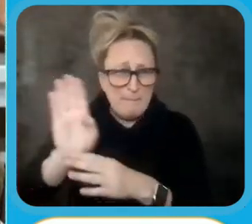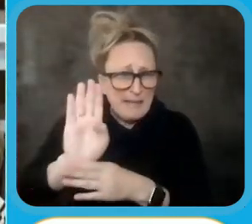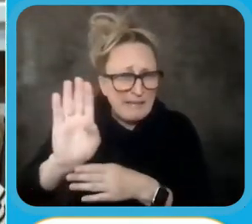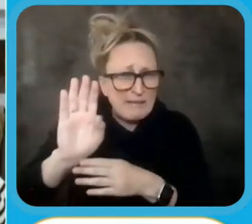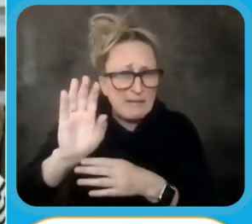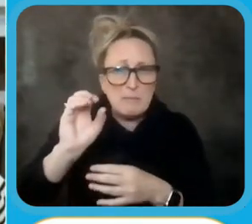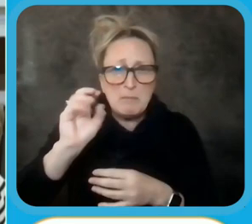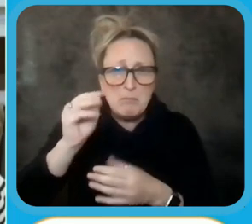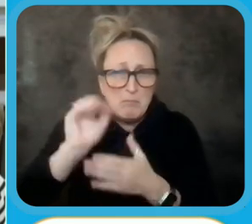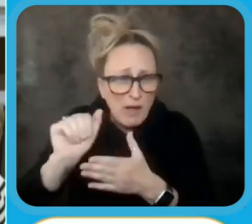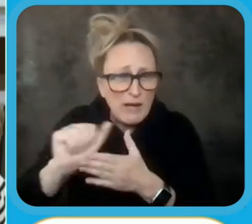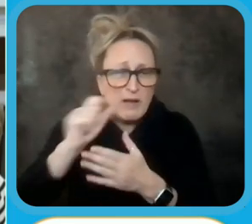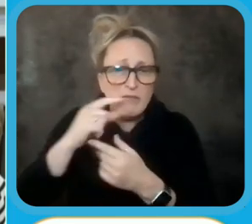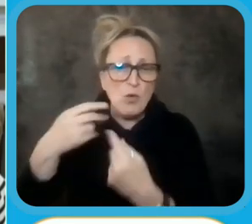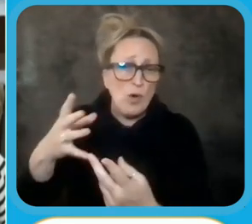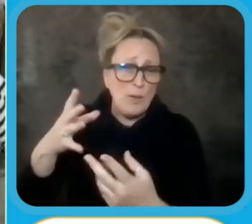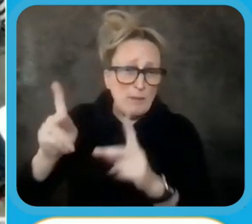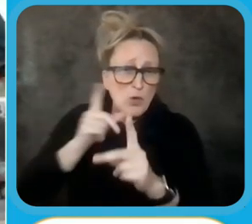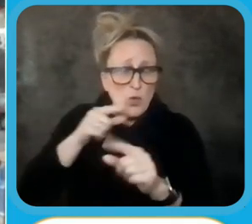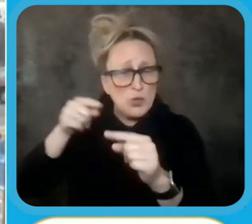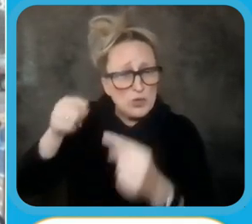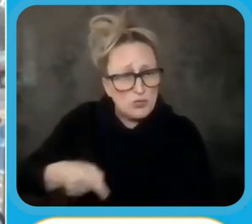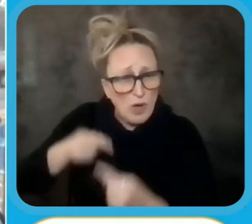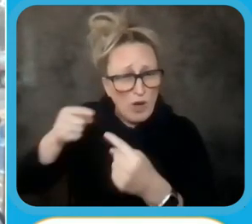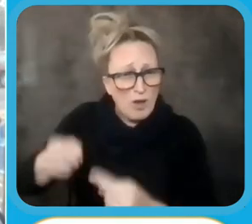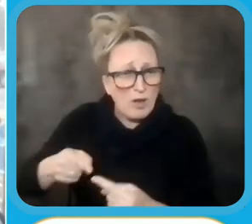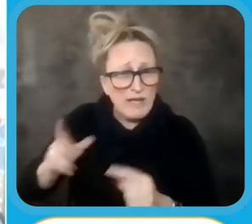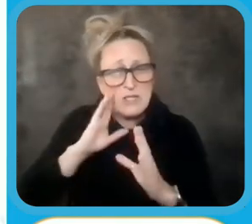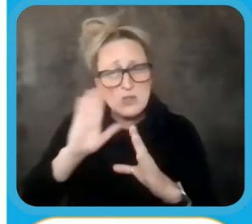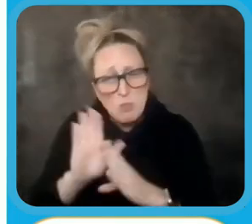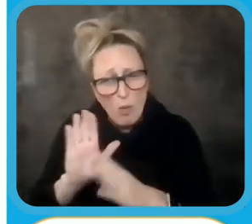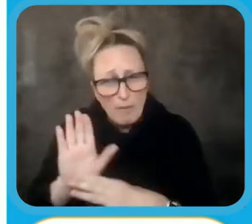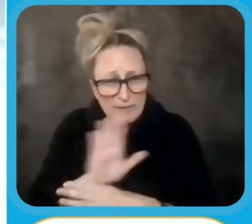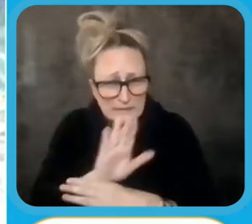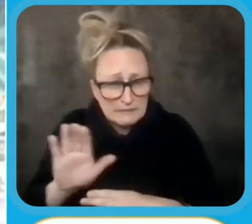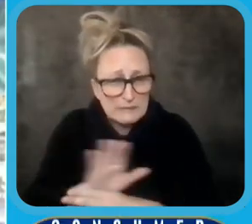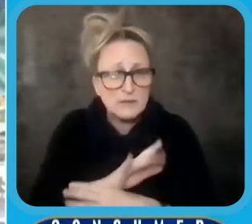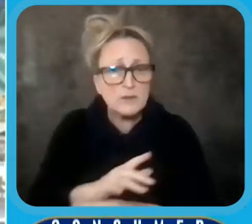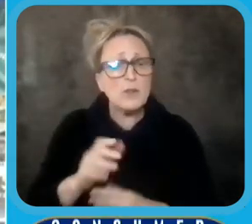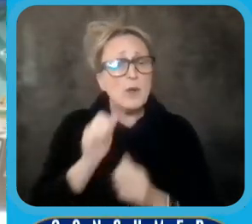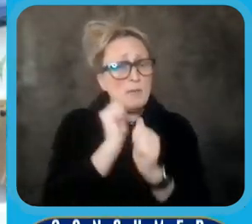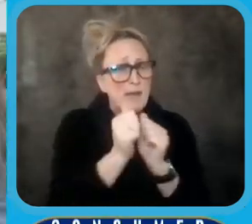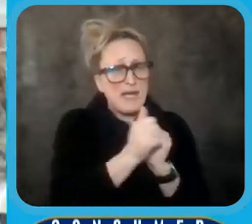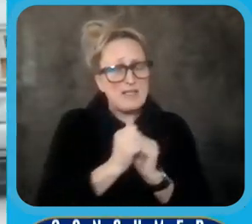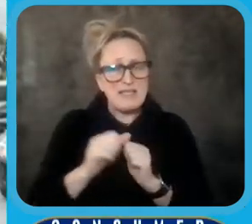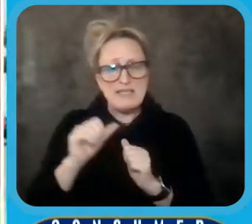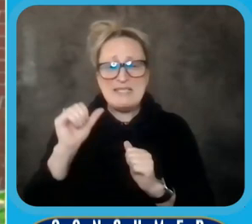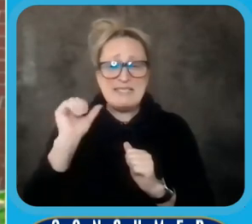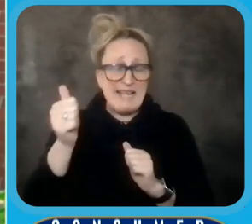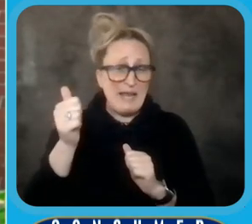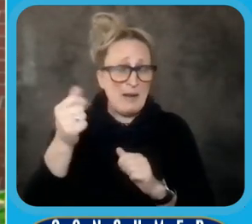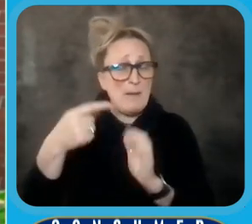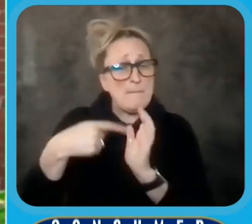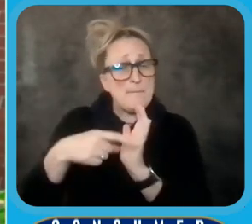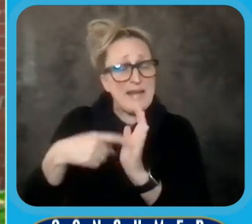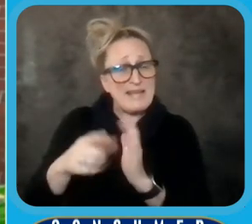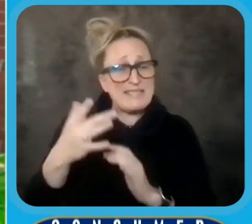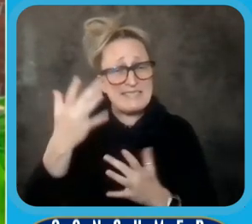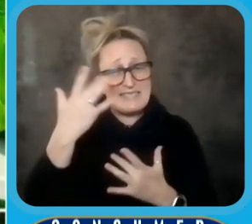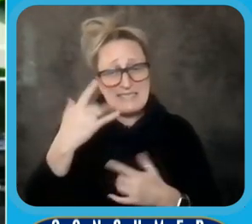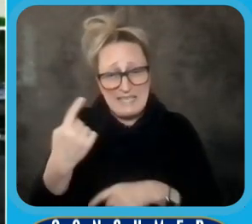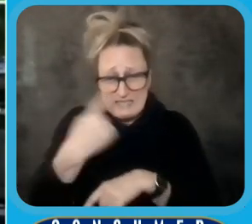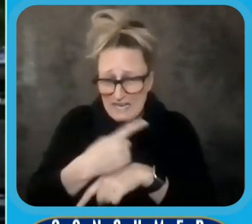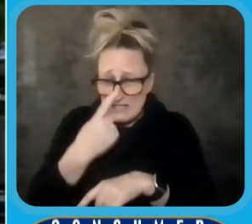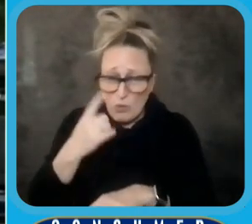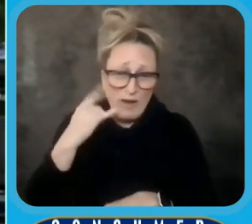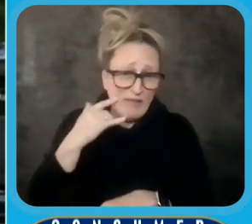relief for struggling Californians and small businesses. We passed 10 paid sick days for California workers, so no